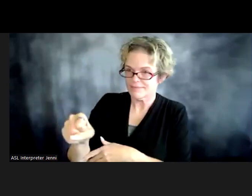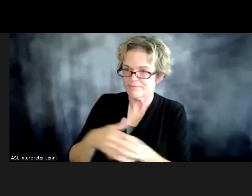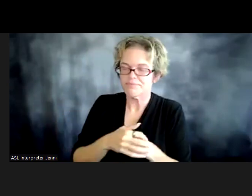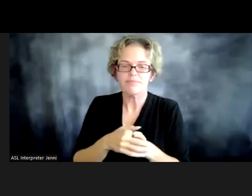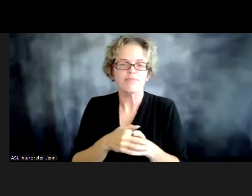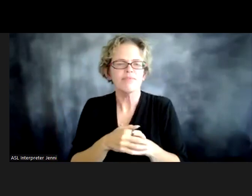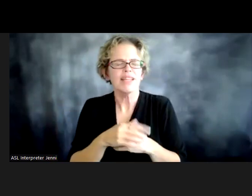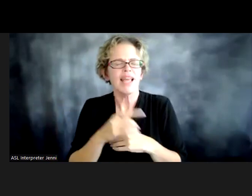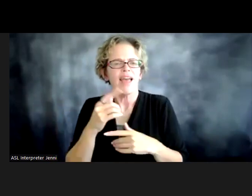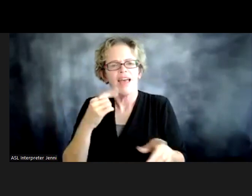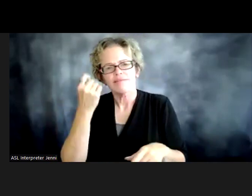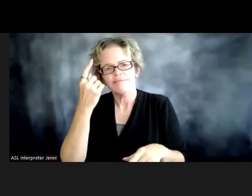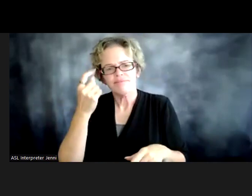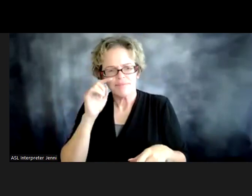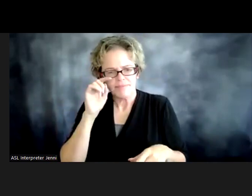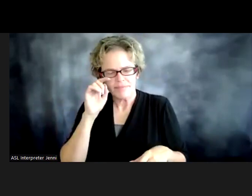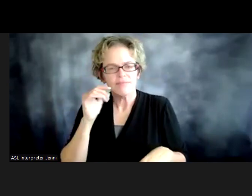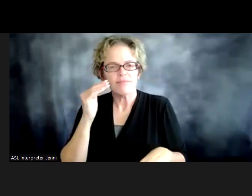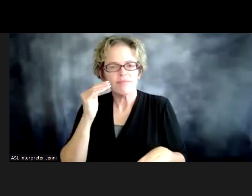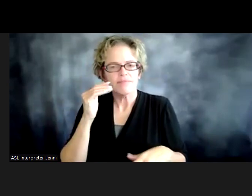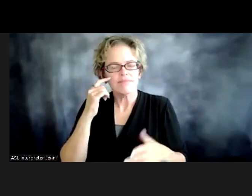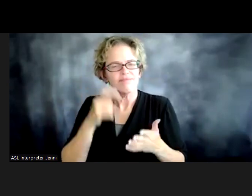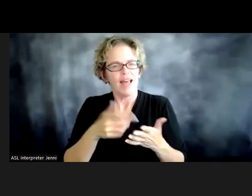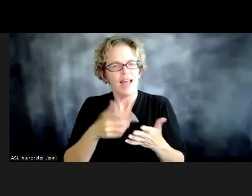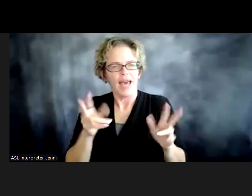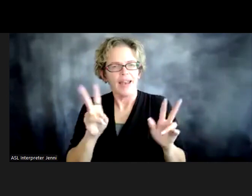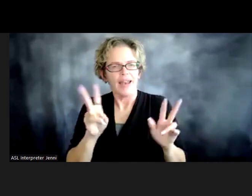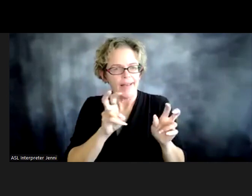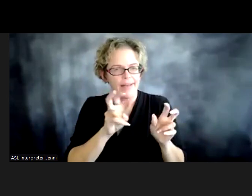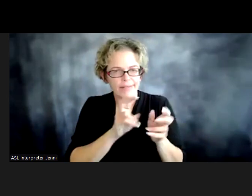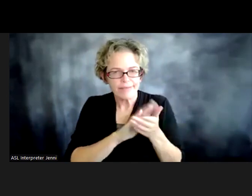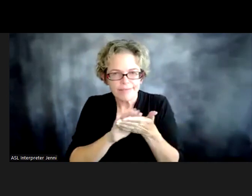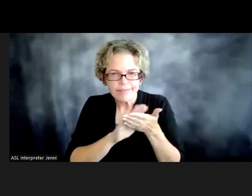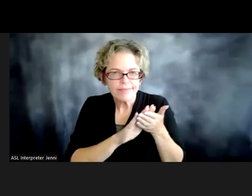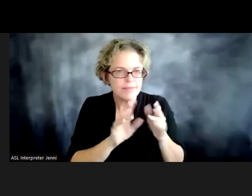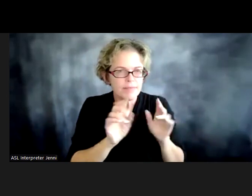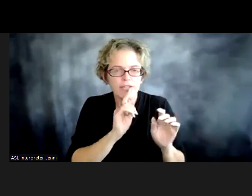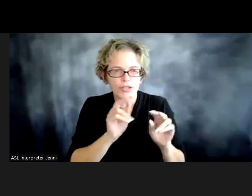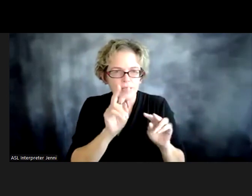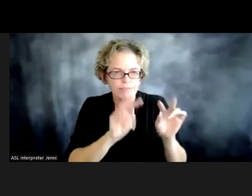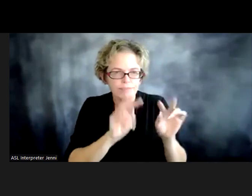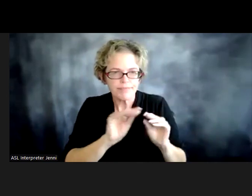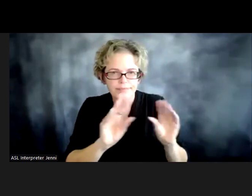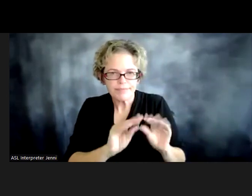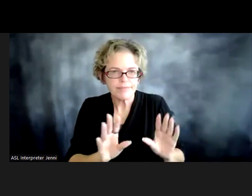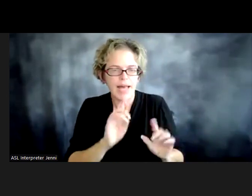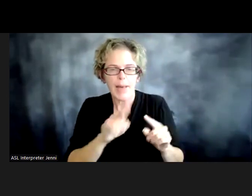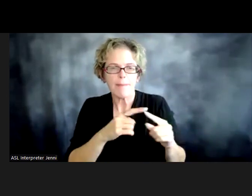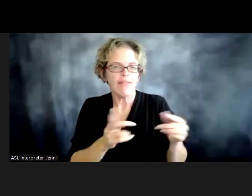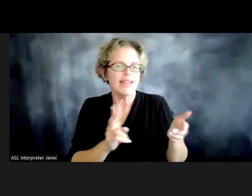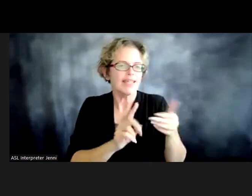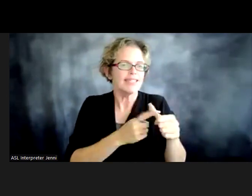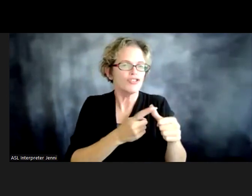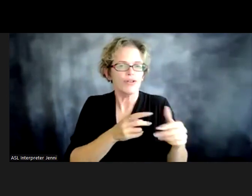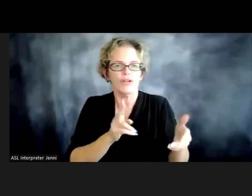I think, like I've noted, there's a lot of cleanup here that we're doing around this initial enrollment. We